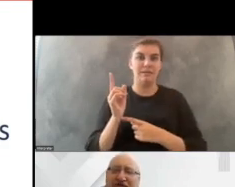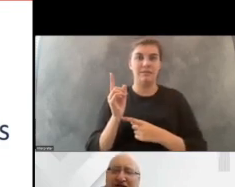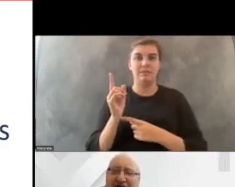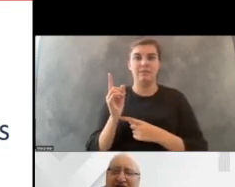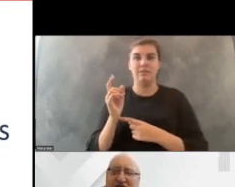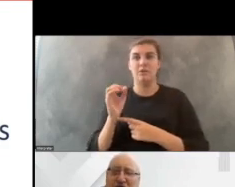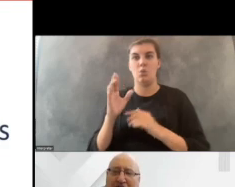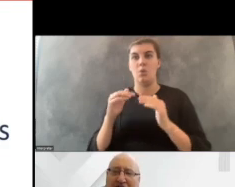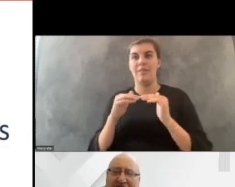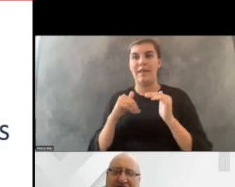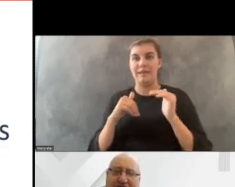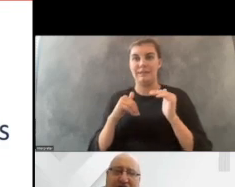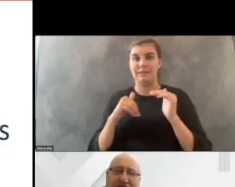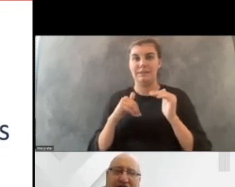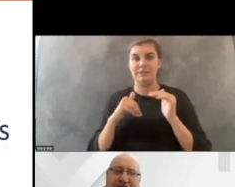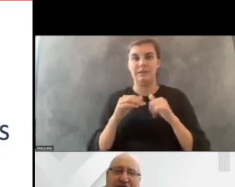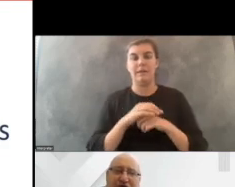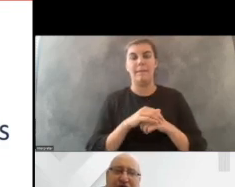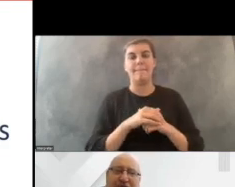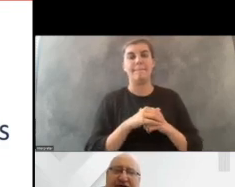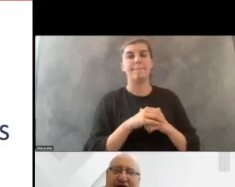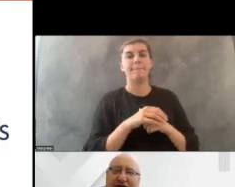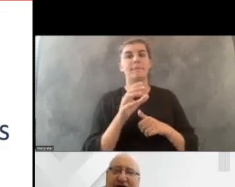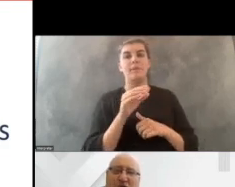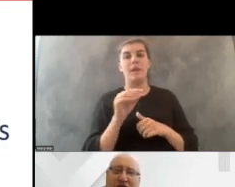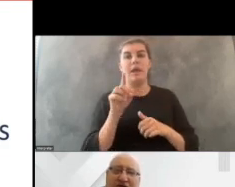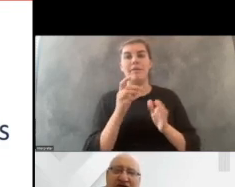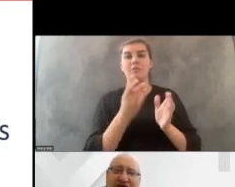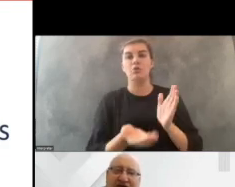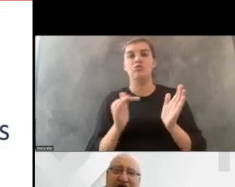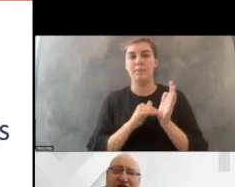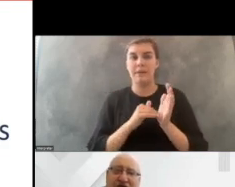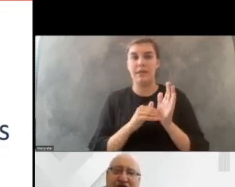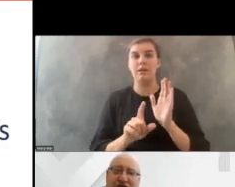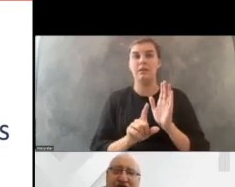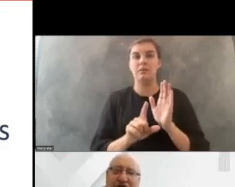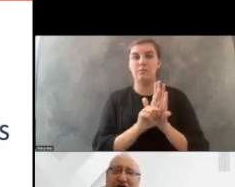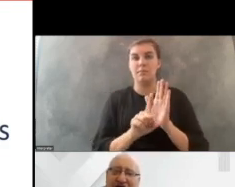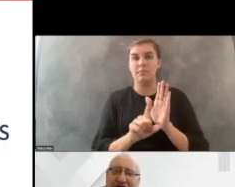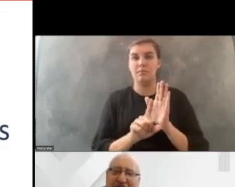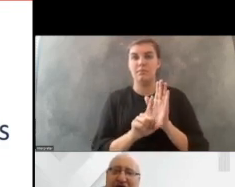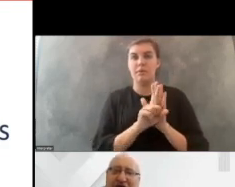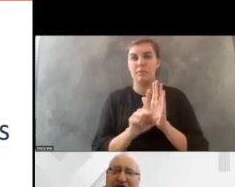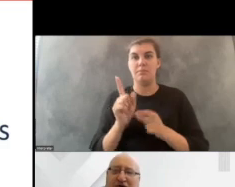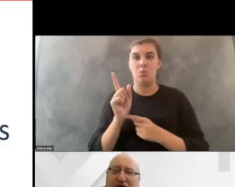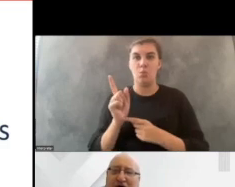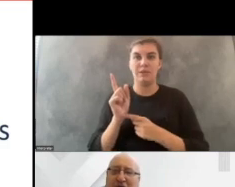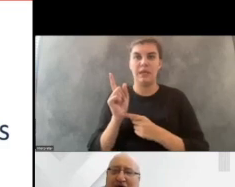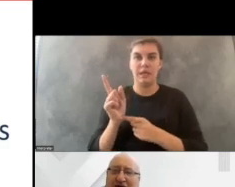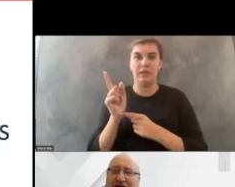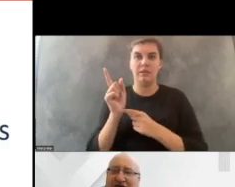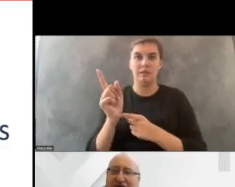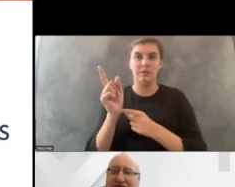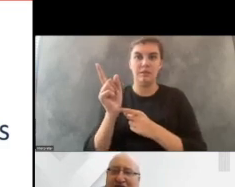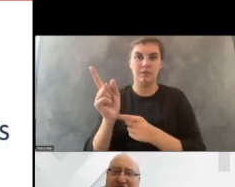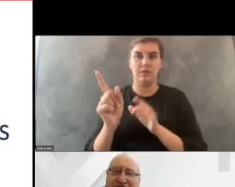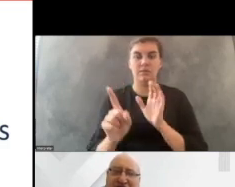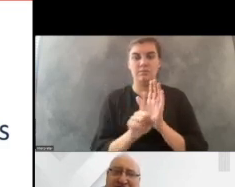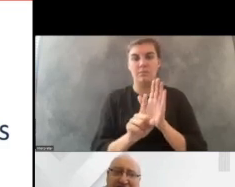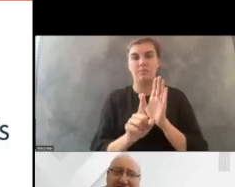R307.7 is the audible and vibrotactile indications for pedestrian activated warning devices without a walk